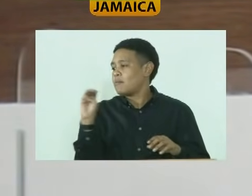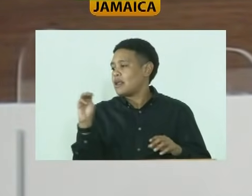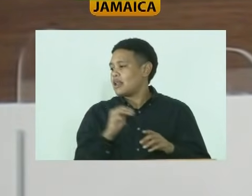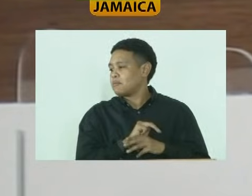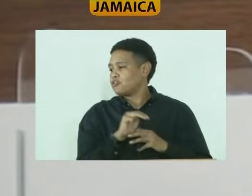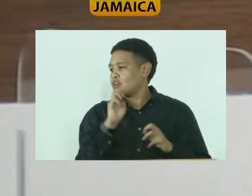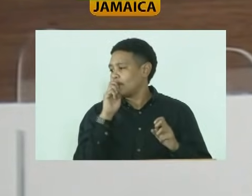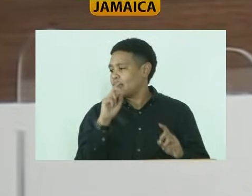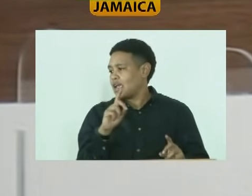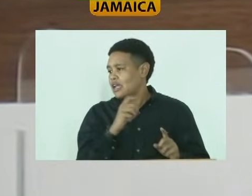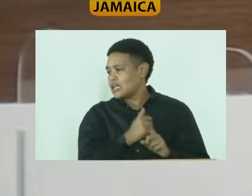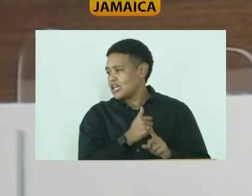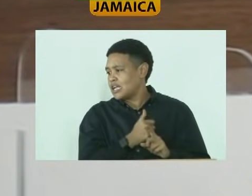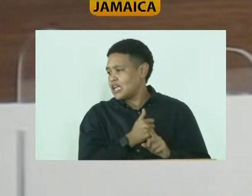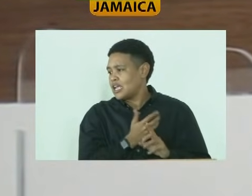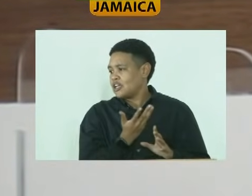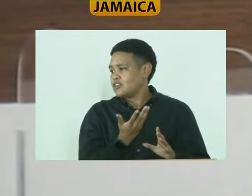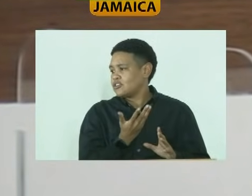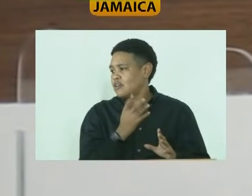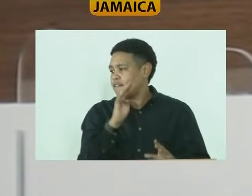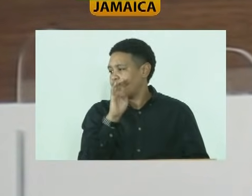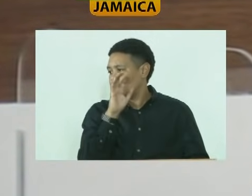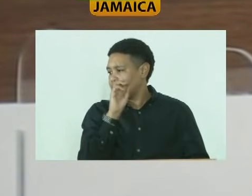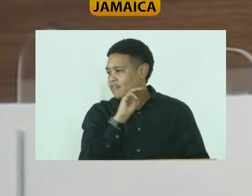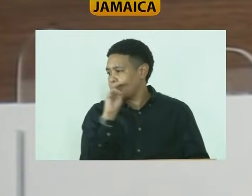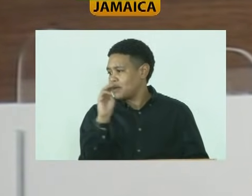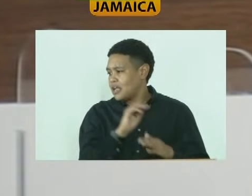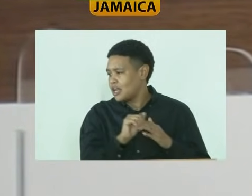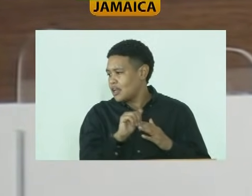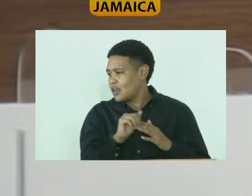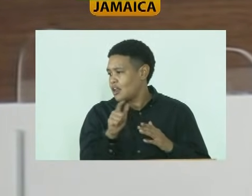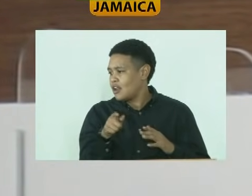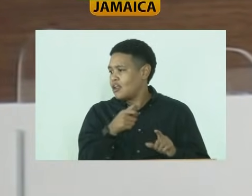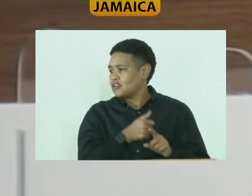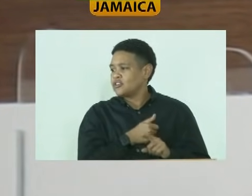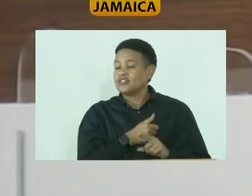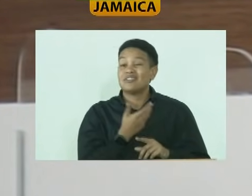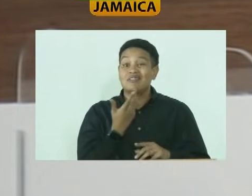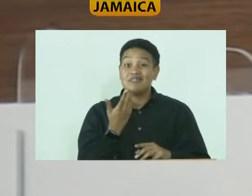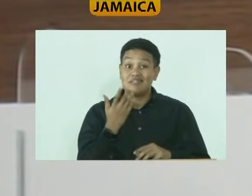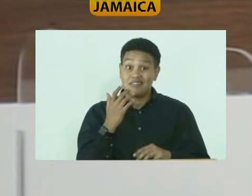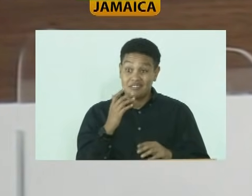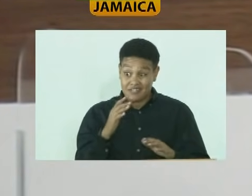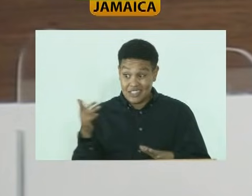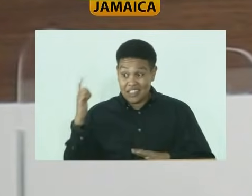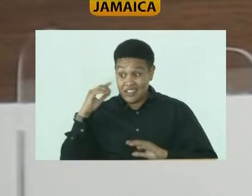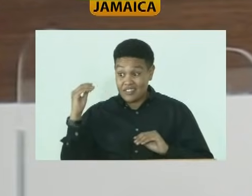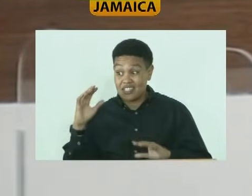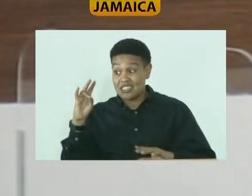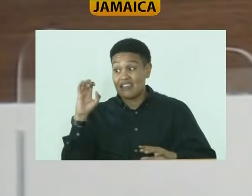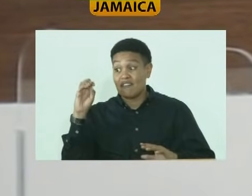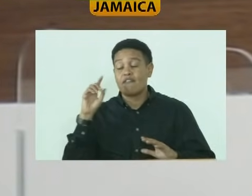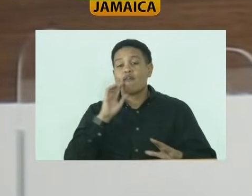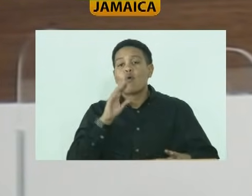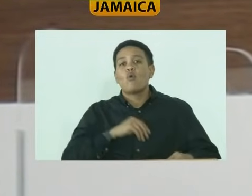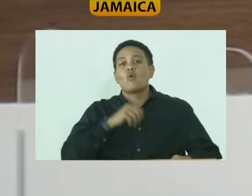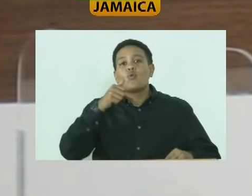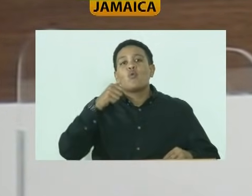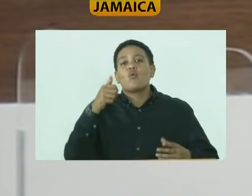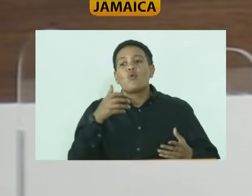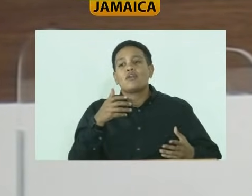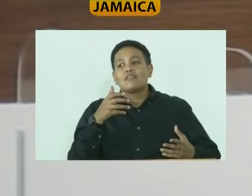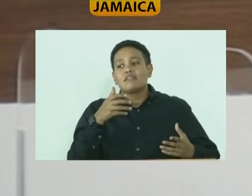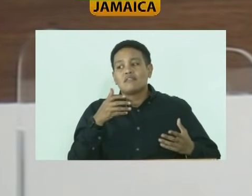Education $450 million towards the tablets for teachers and $750 for Own Your Own Advice, and the